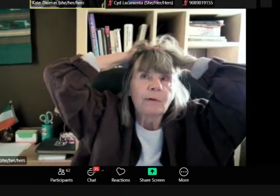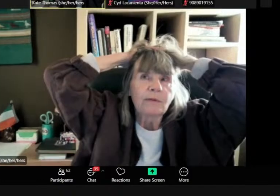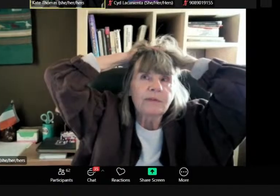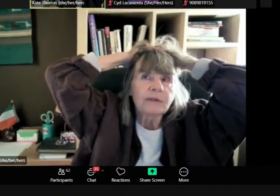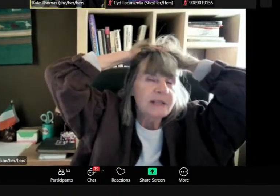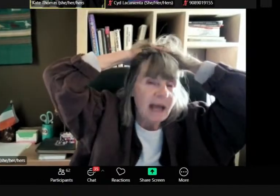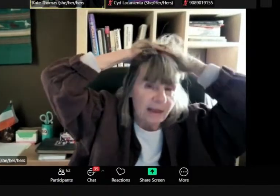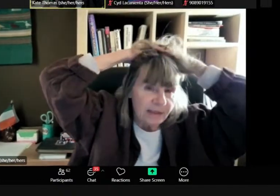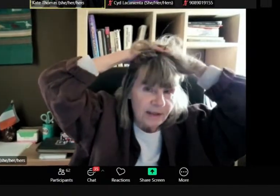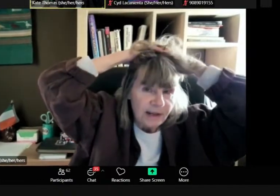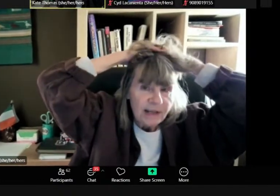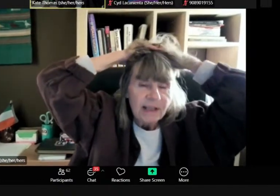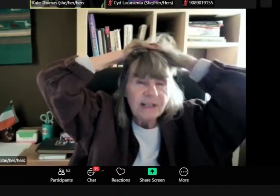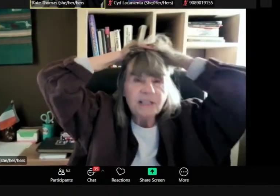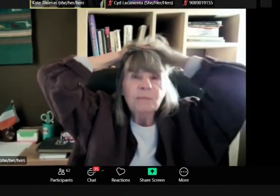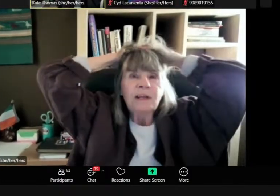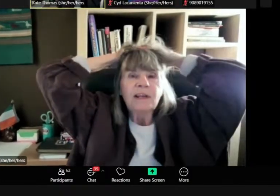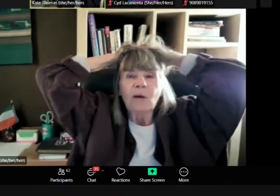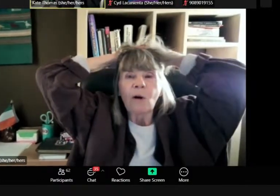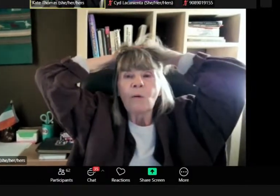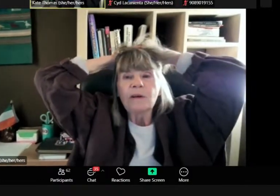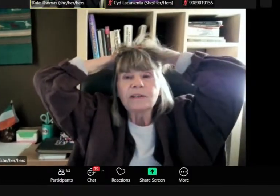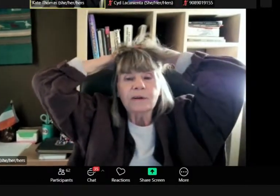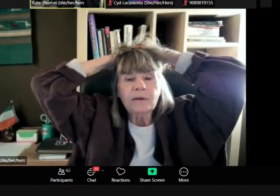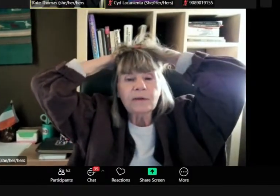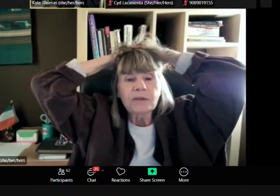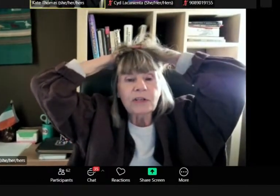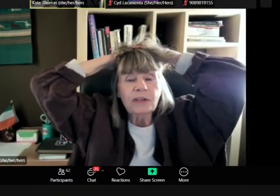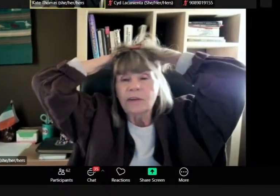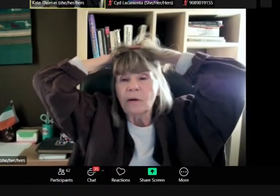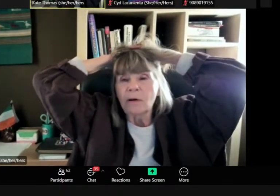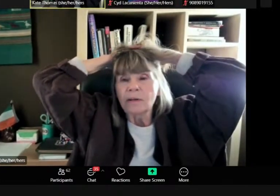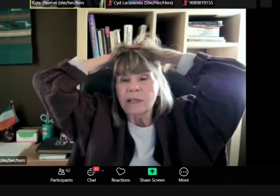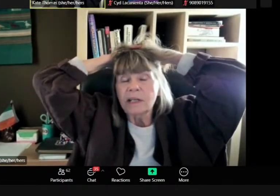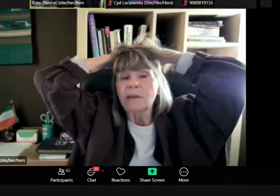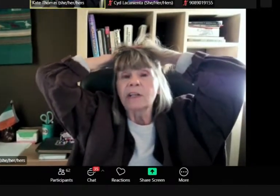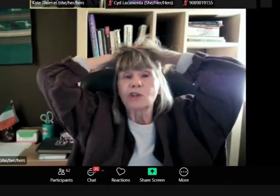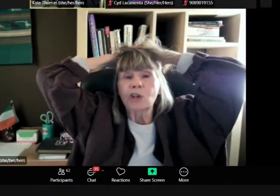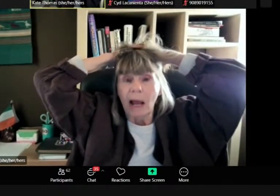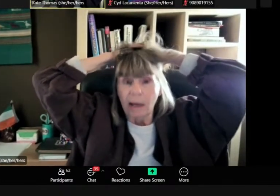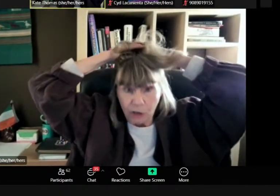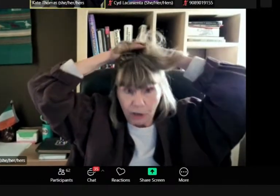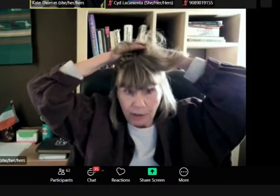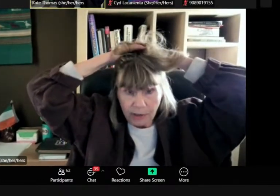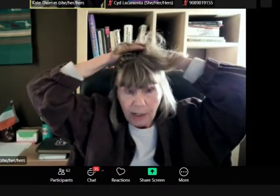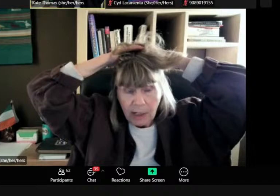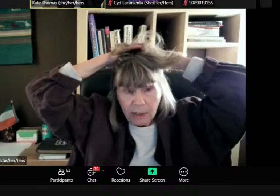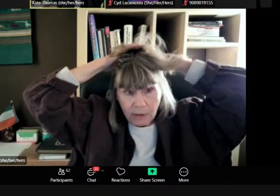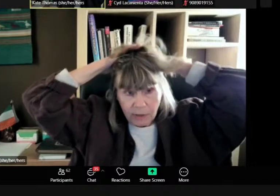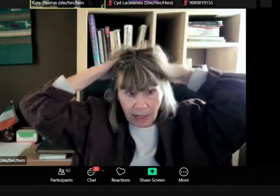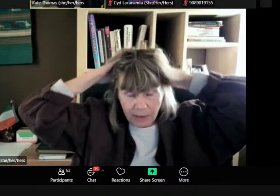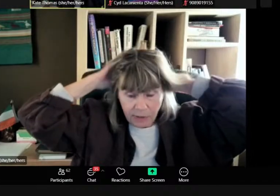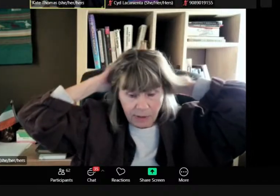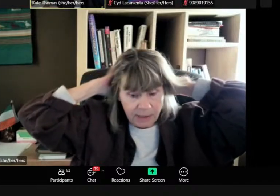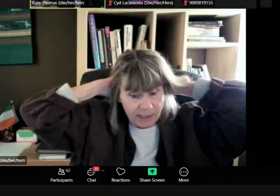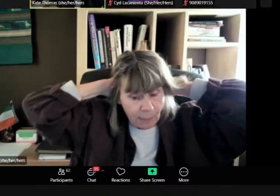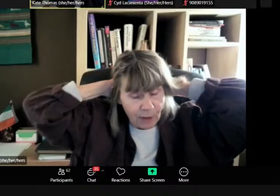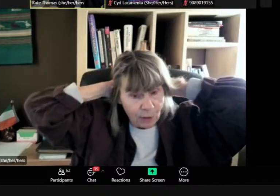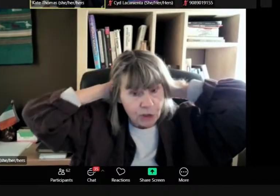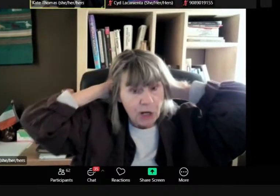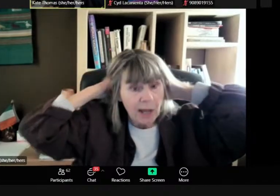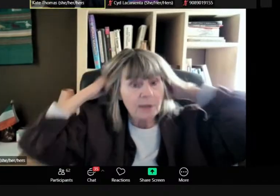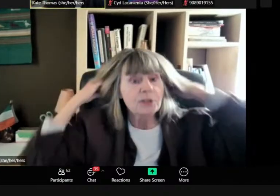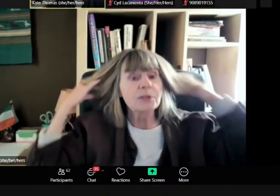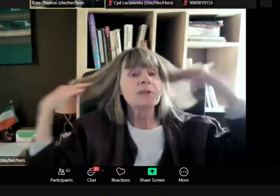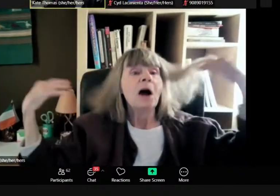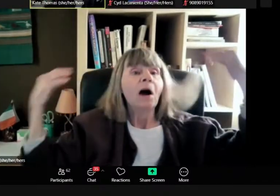being from birth till death, that doesn't mean that always occurs and that there aren't significant challenges. So, and certainly some of